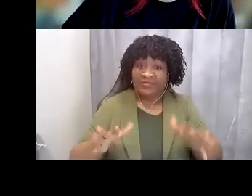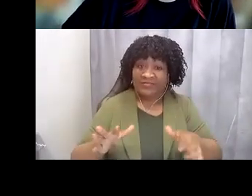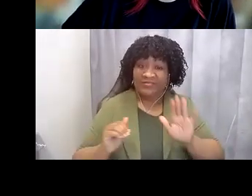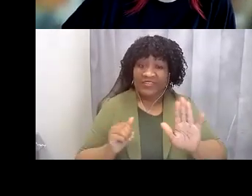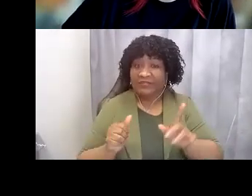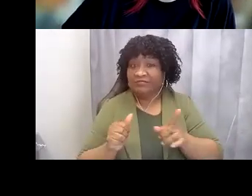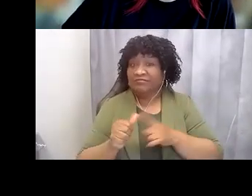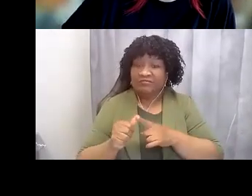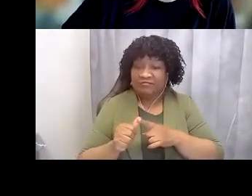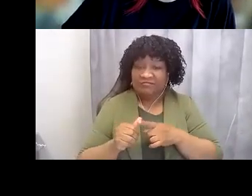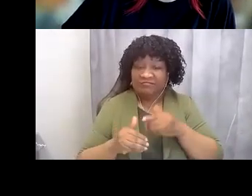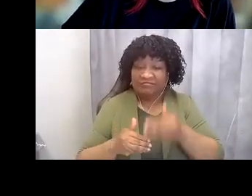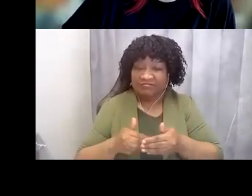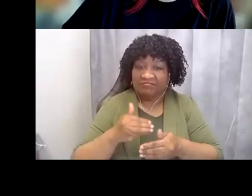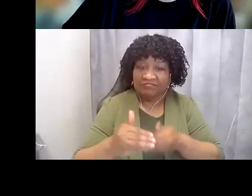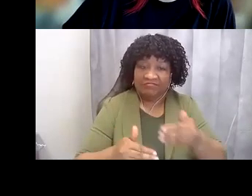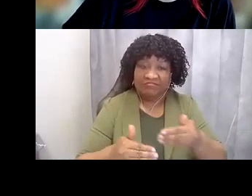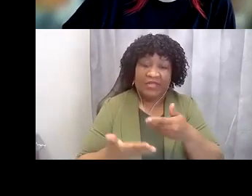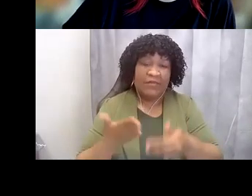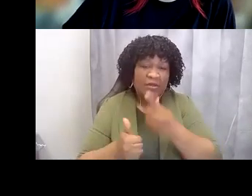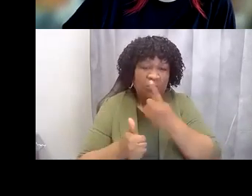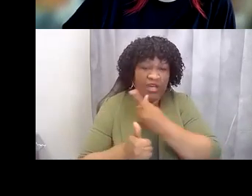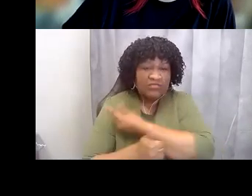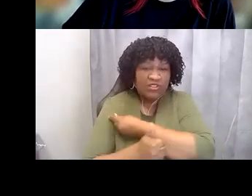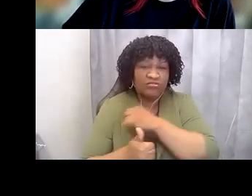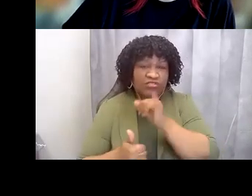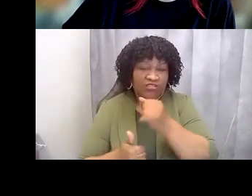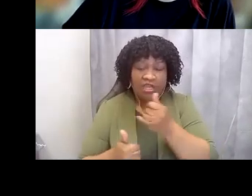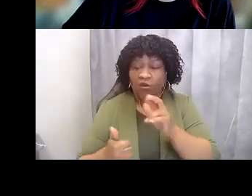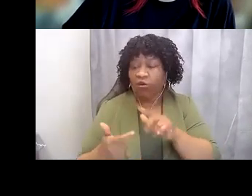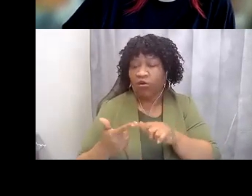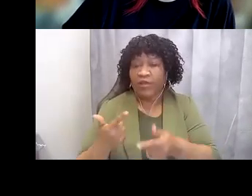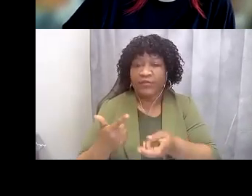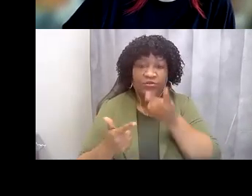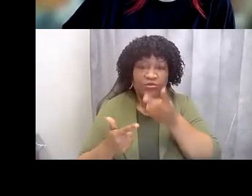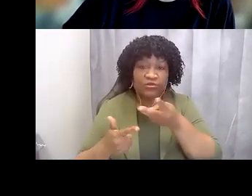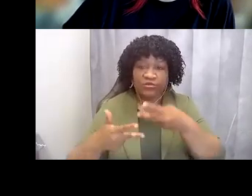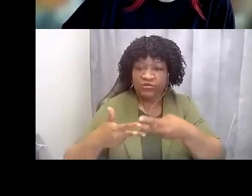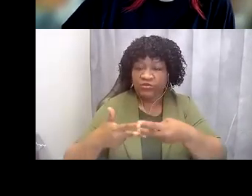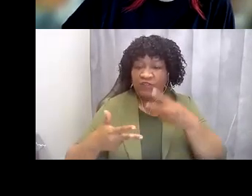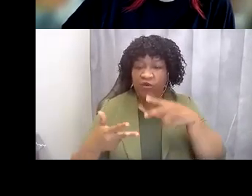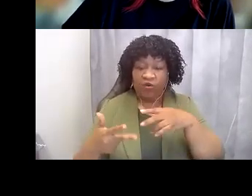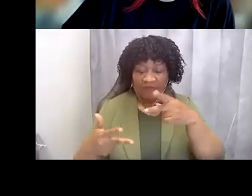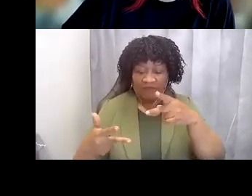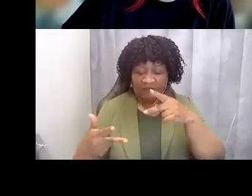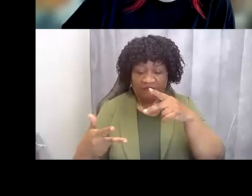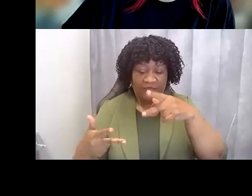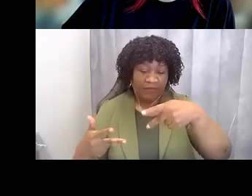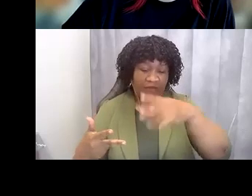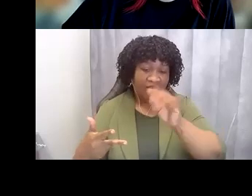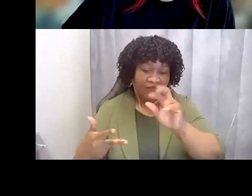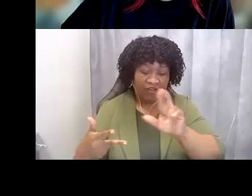initial series, so either that 1 dose of Johnson & Johnson or the 2 doses of Moderna and Pfizer, a little over